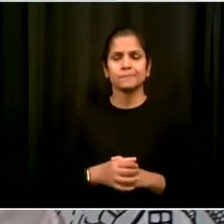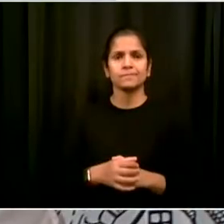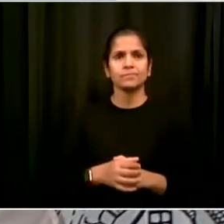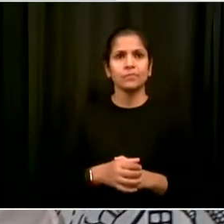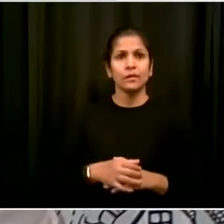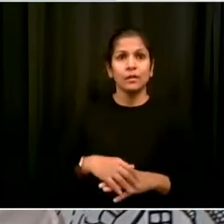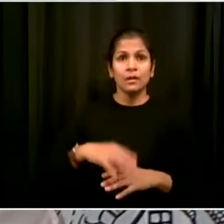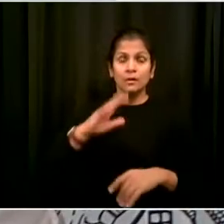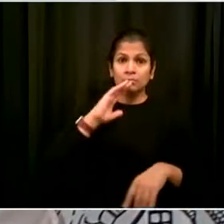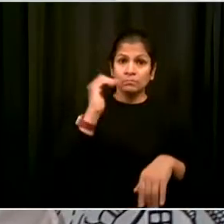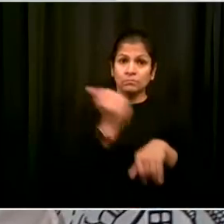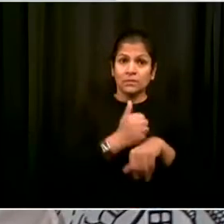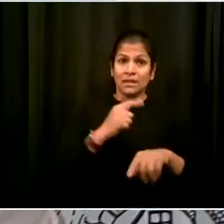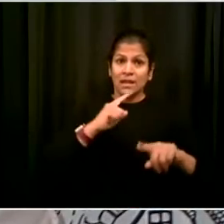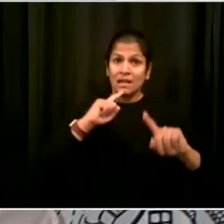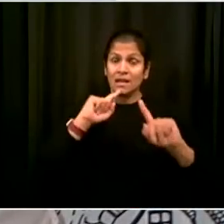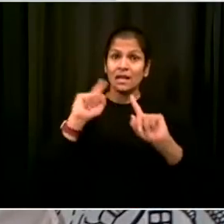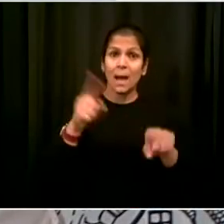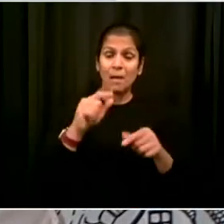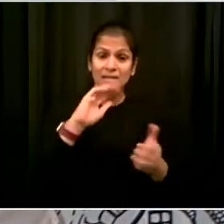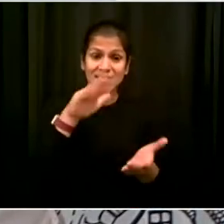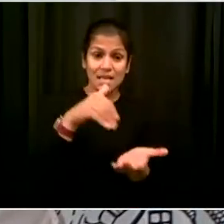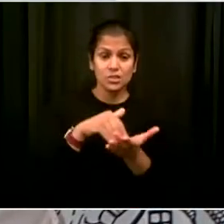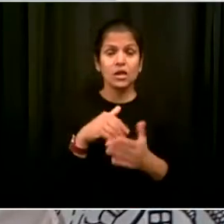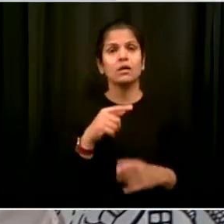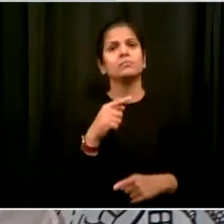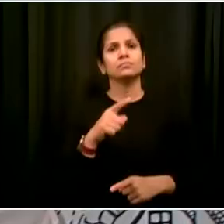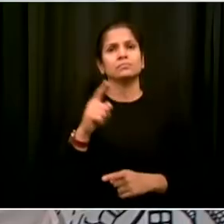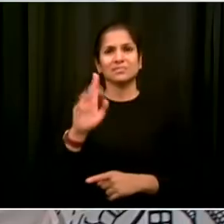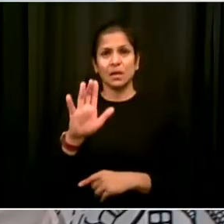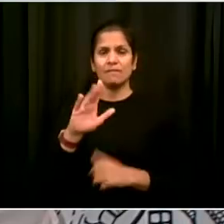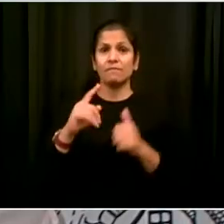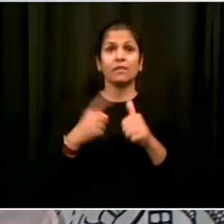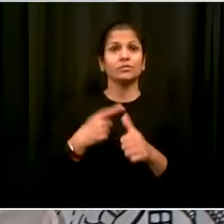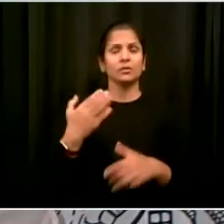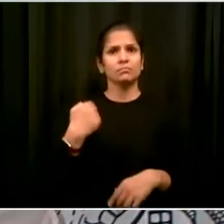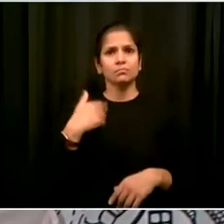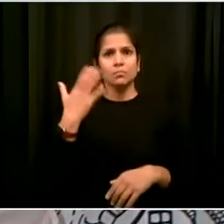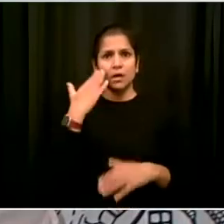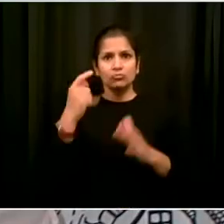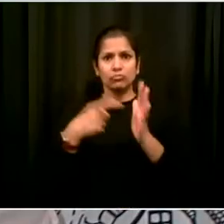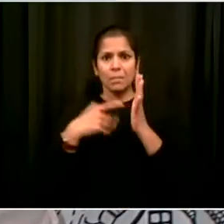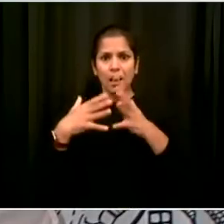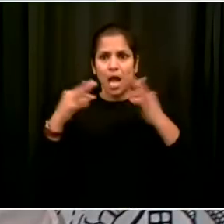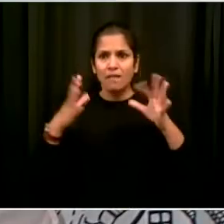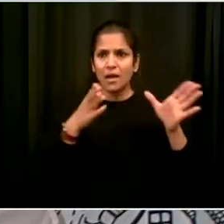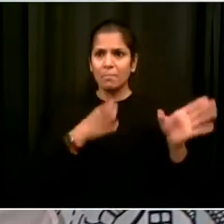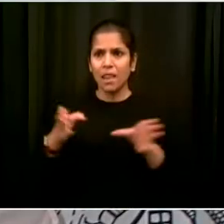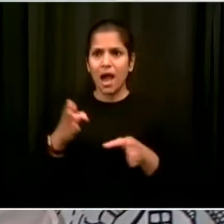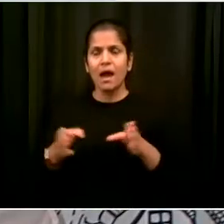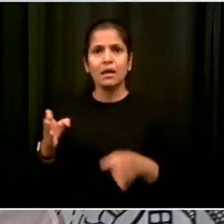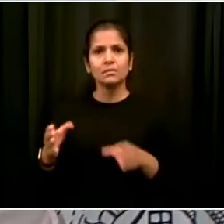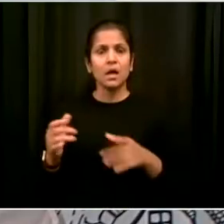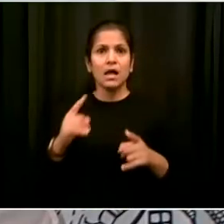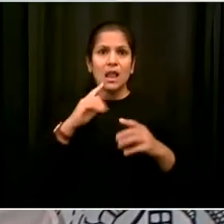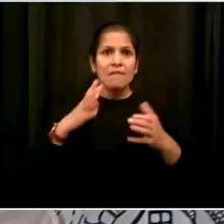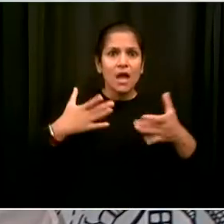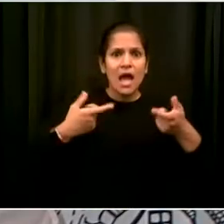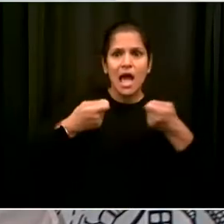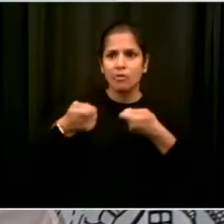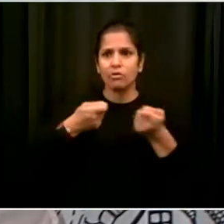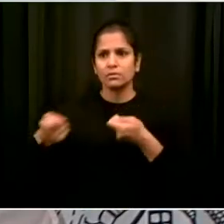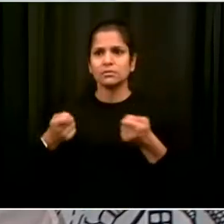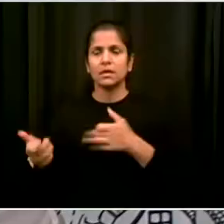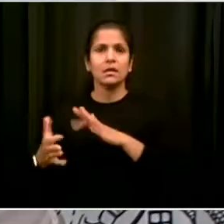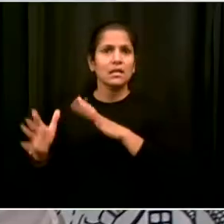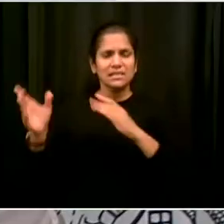is, of course, again, the massive logistical effort, the controlling the operational dynamics and making sure they're effective. But